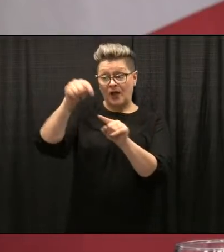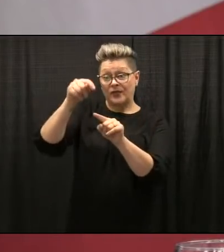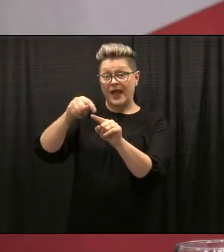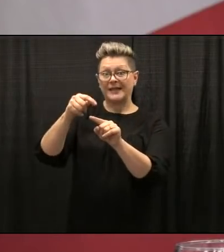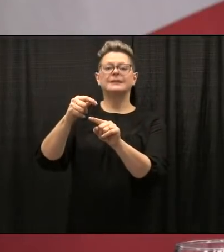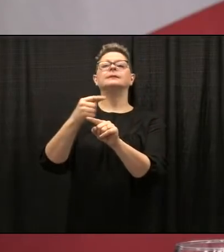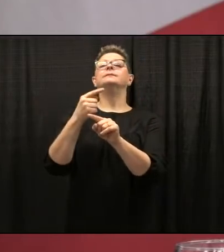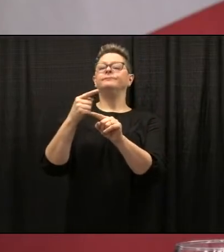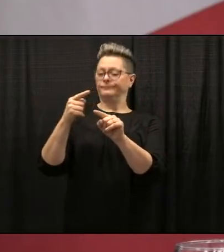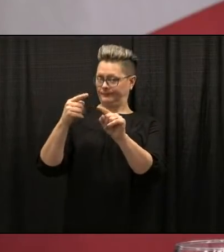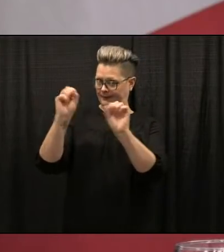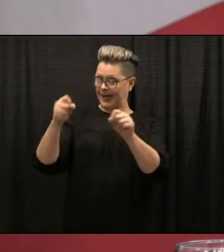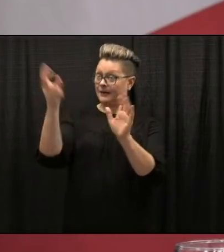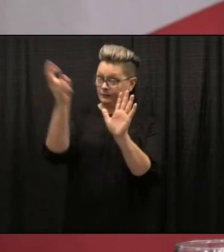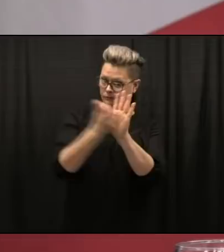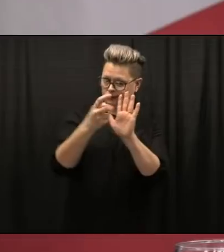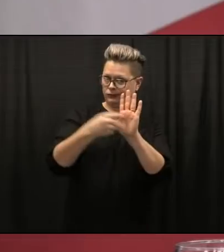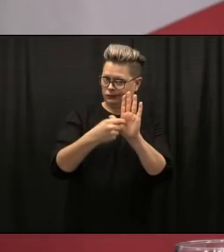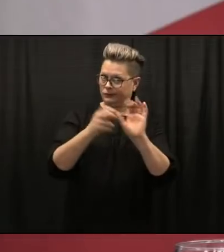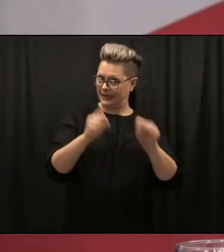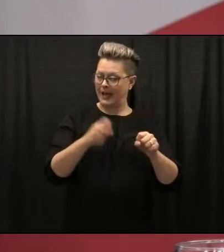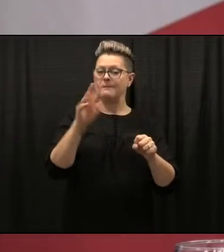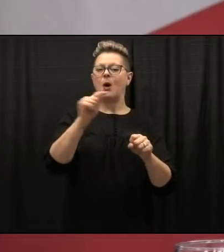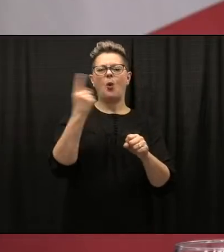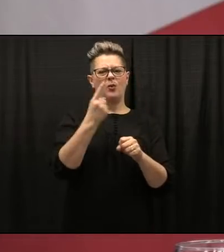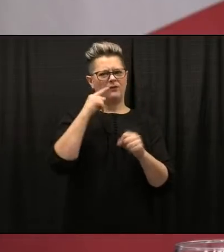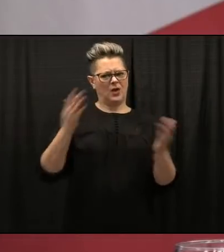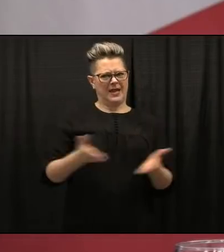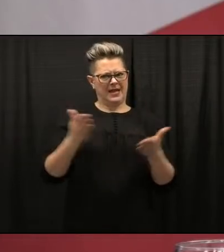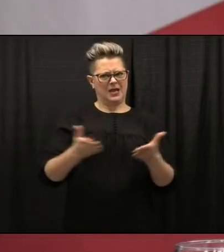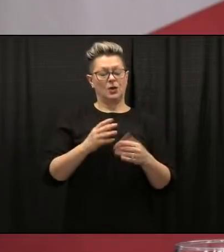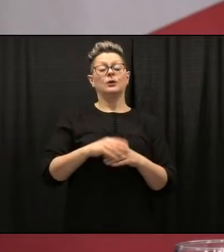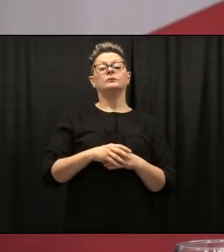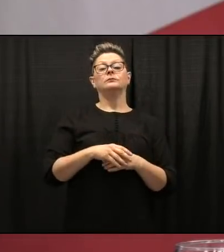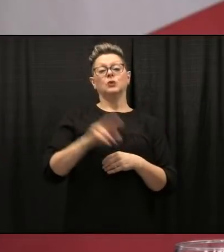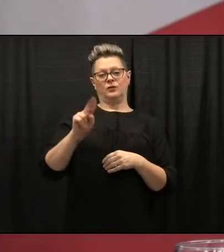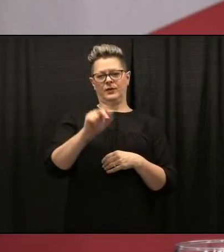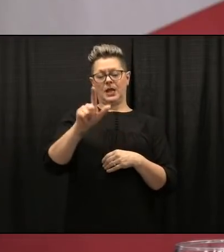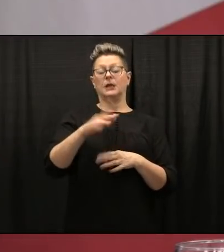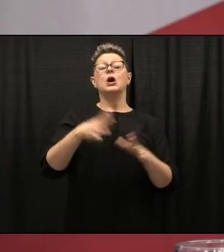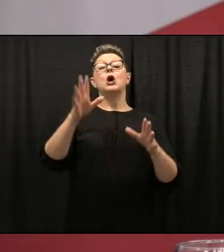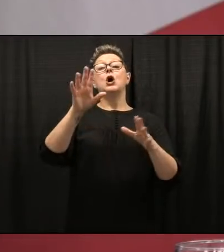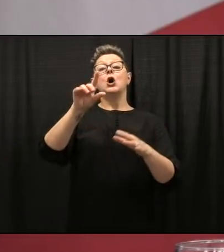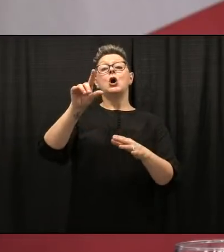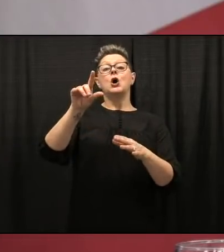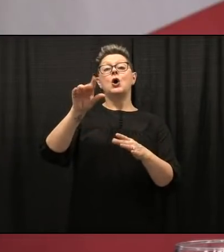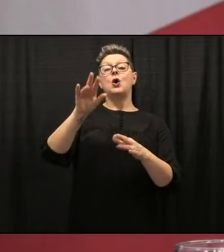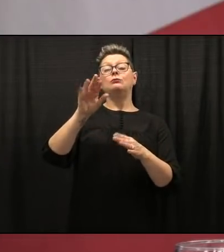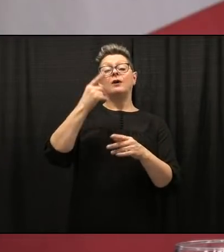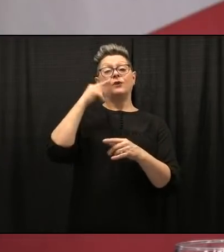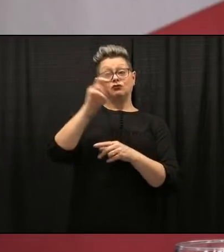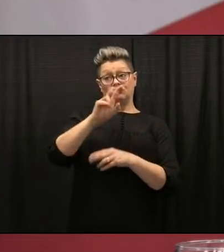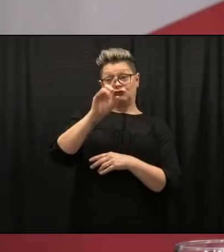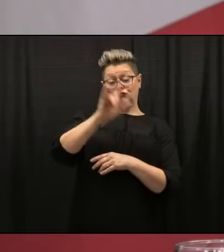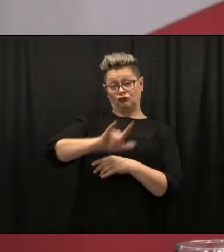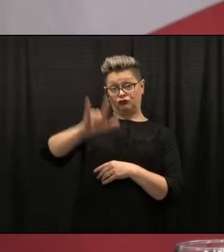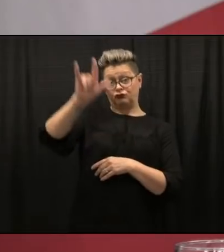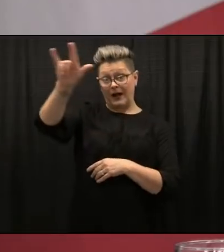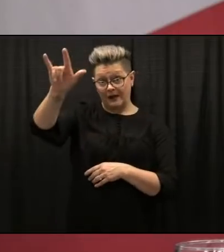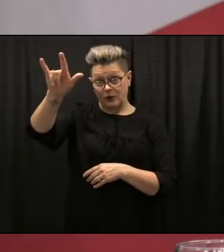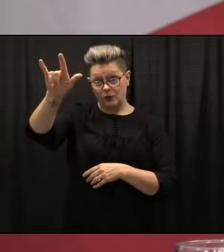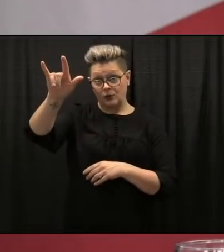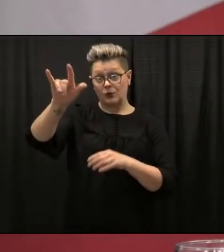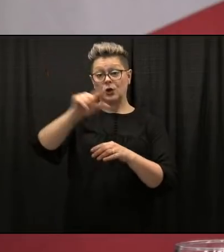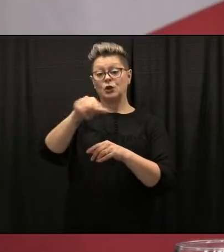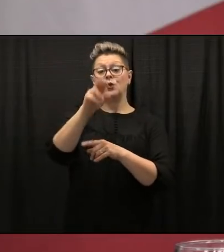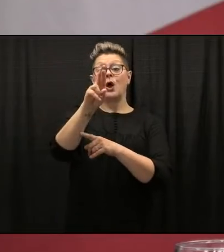in this province. For travellers, however, the QR code app has now been improved to add